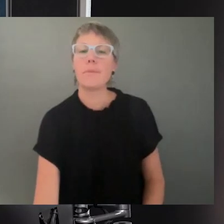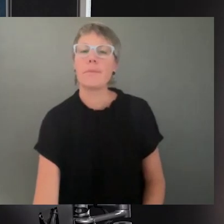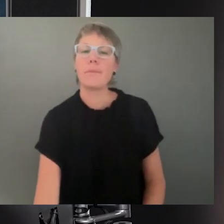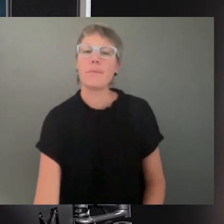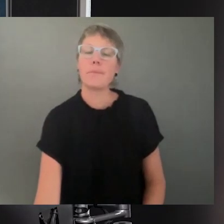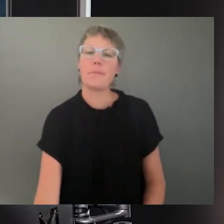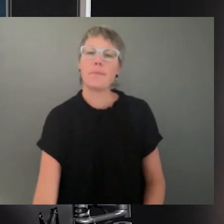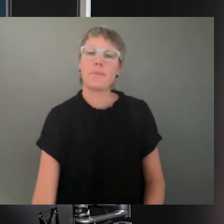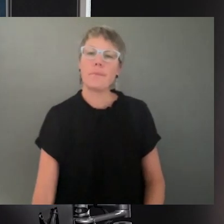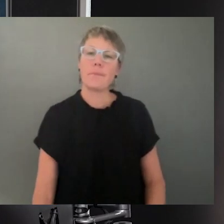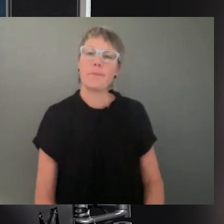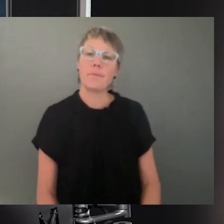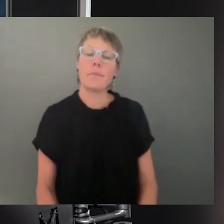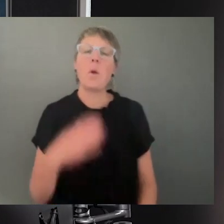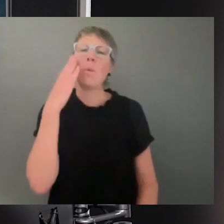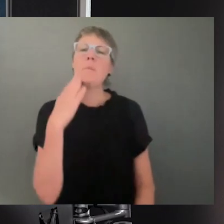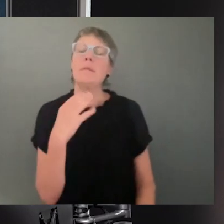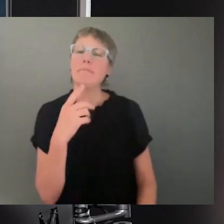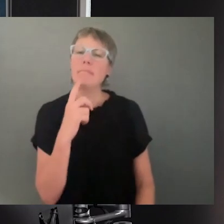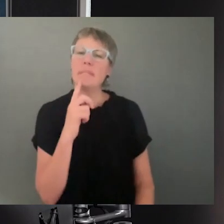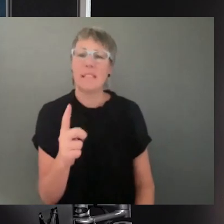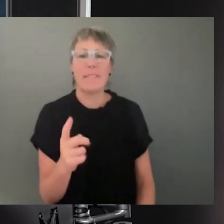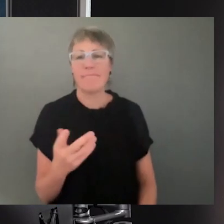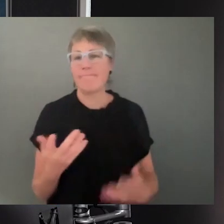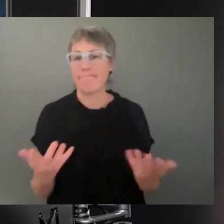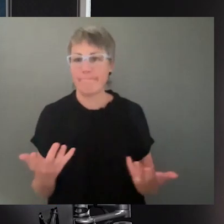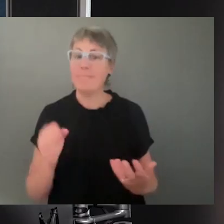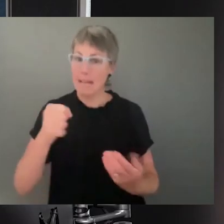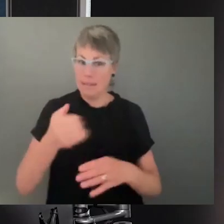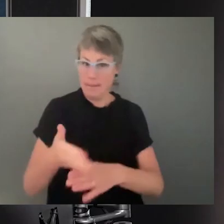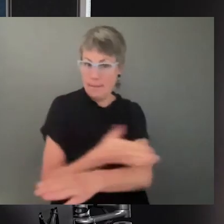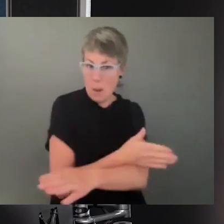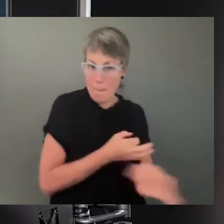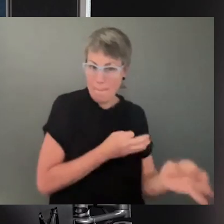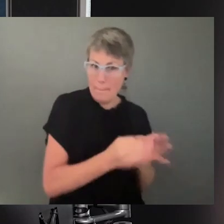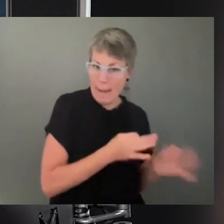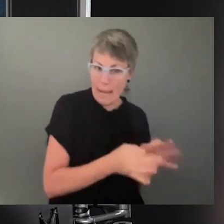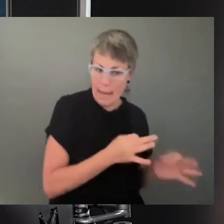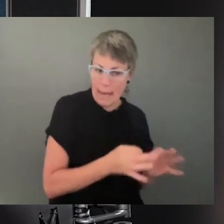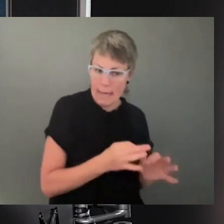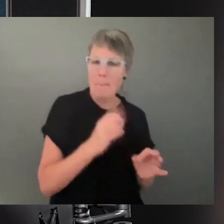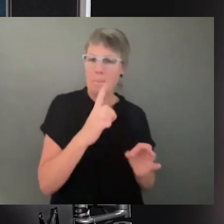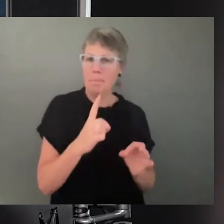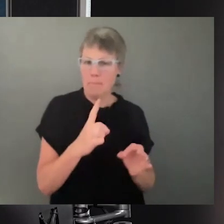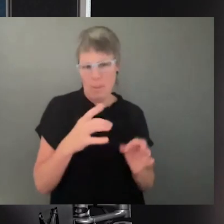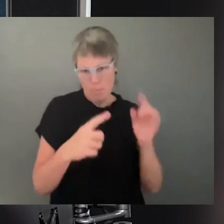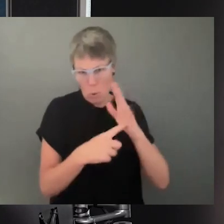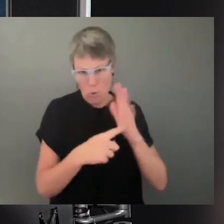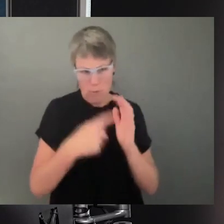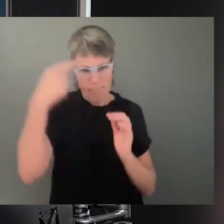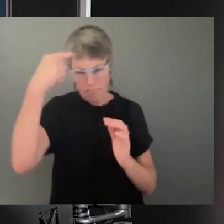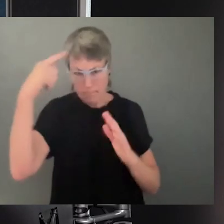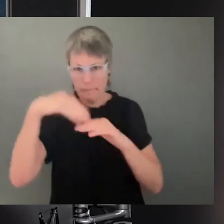times, preparedness is so important, but also when we're in the midst of it is also really important because I